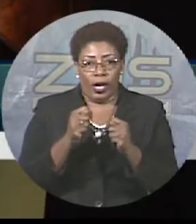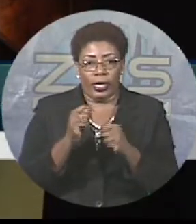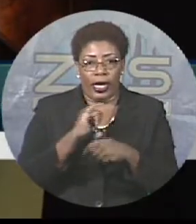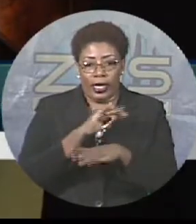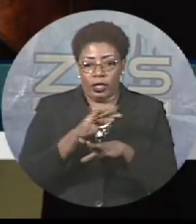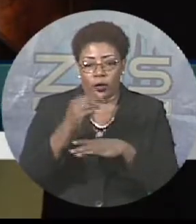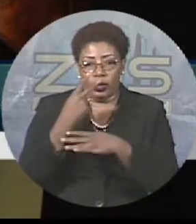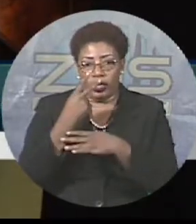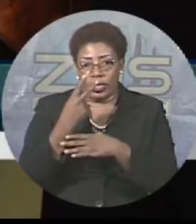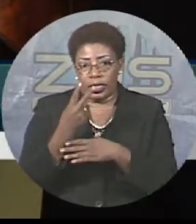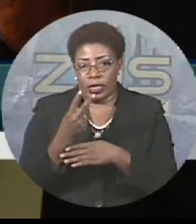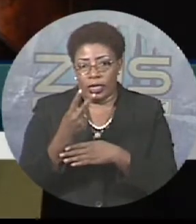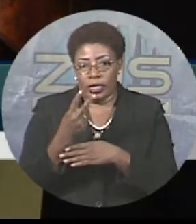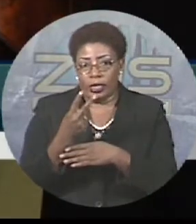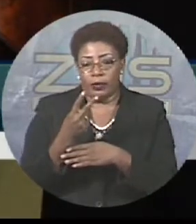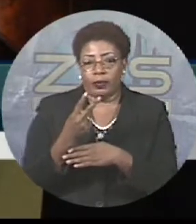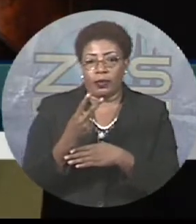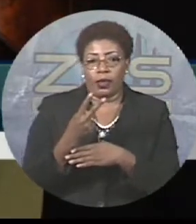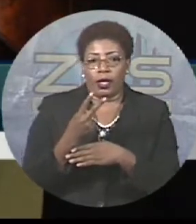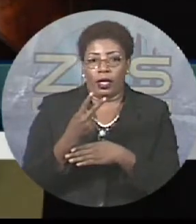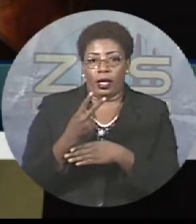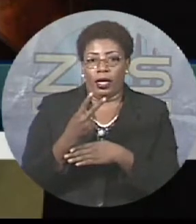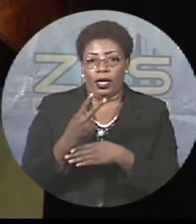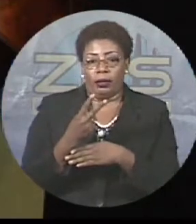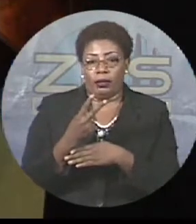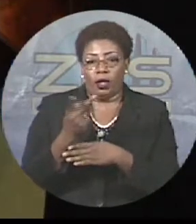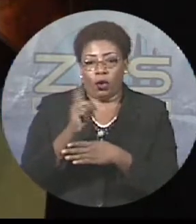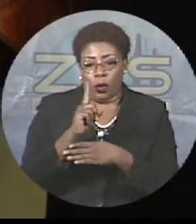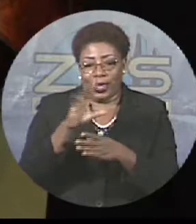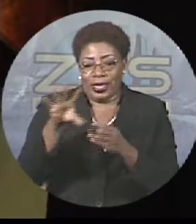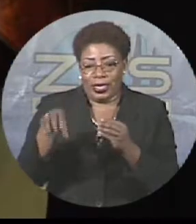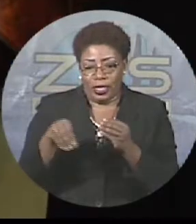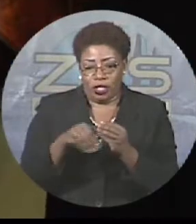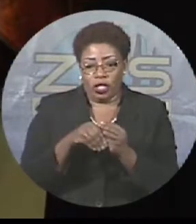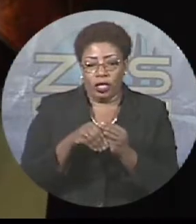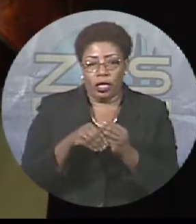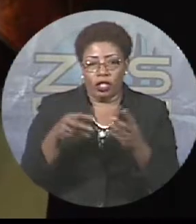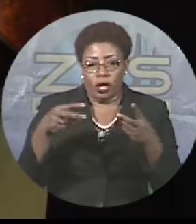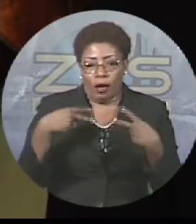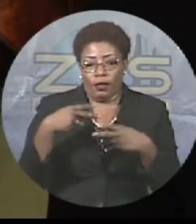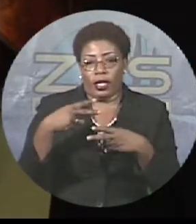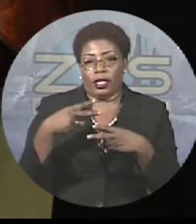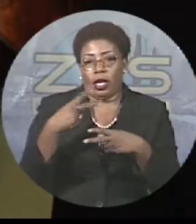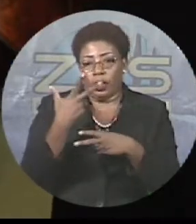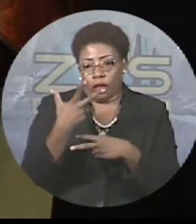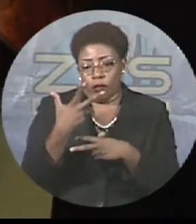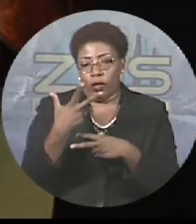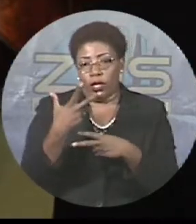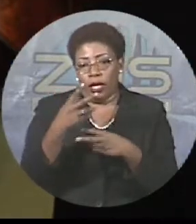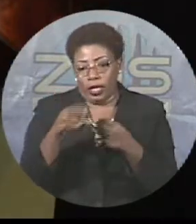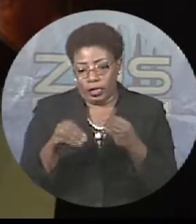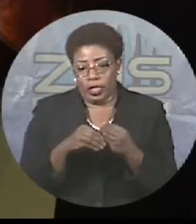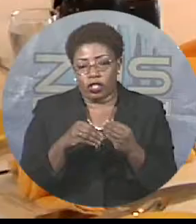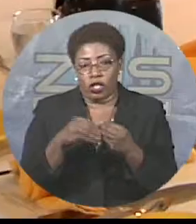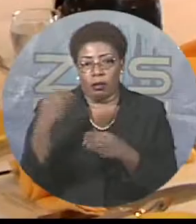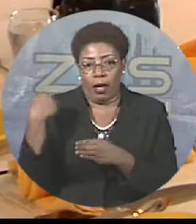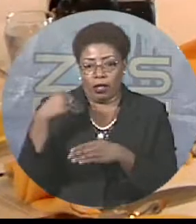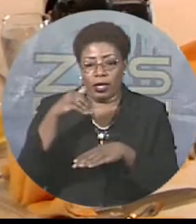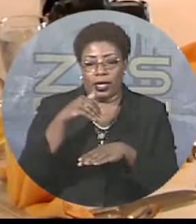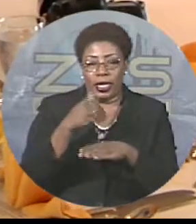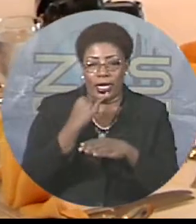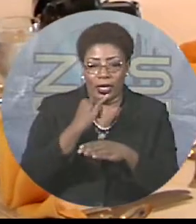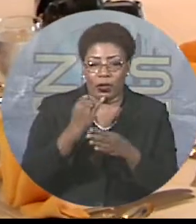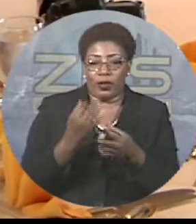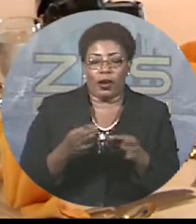see where the addition of having three managers was a detriment at this games.